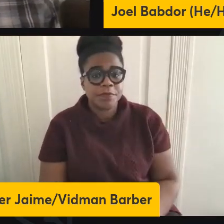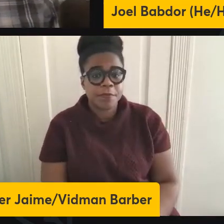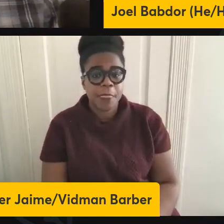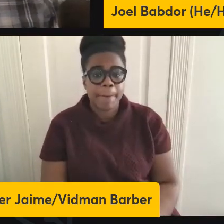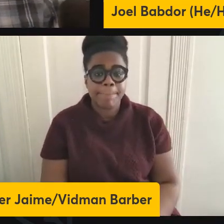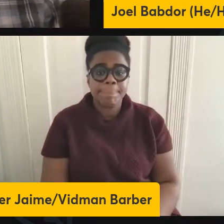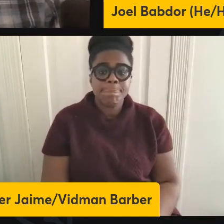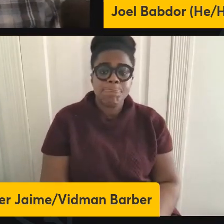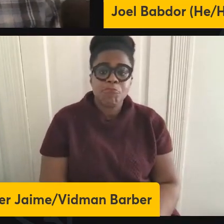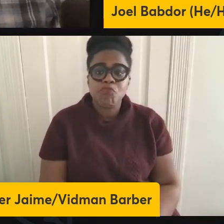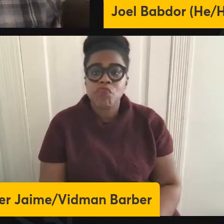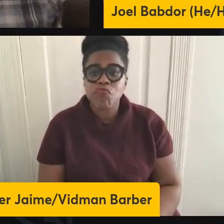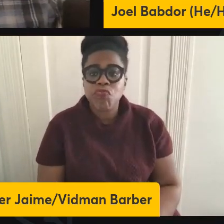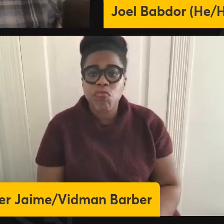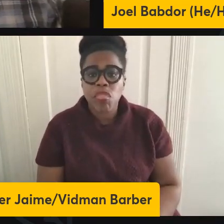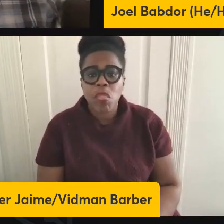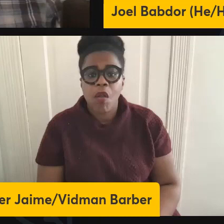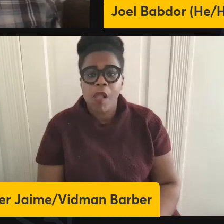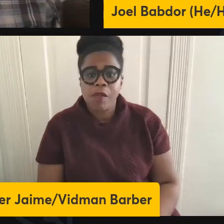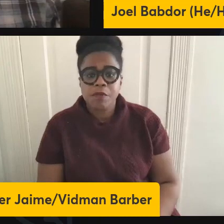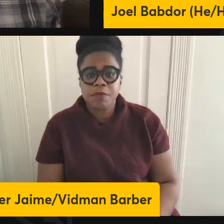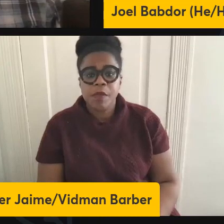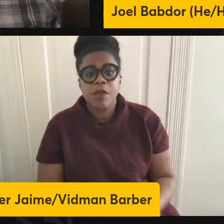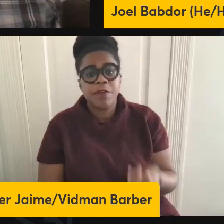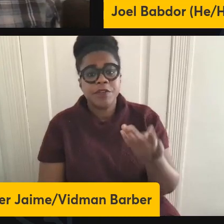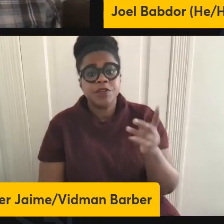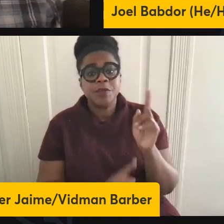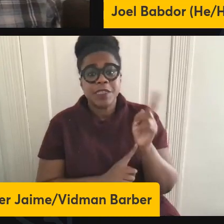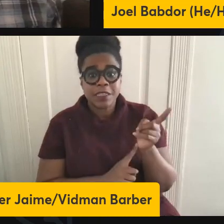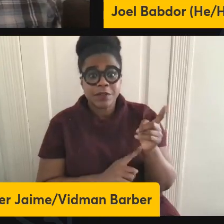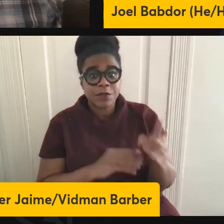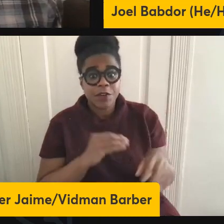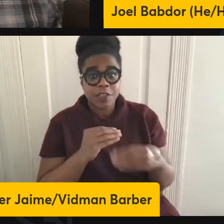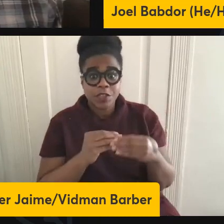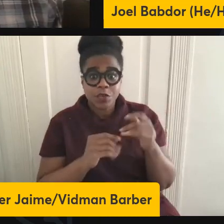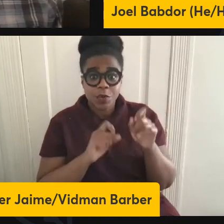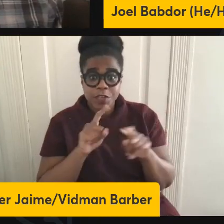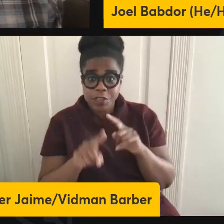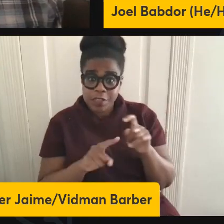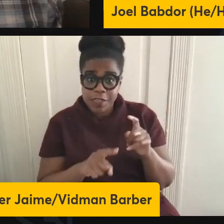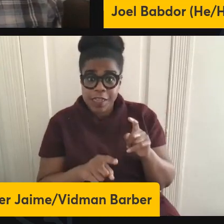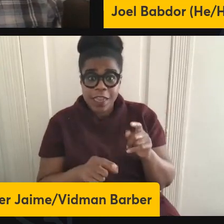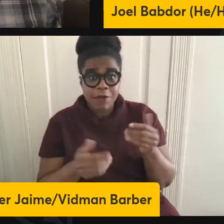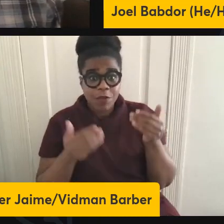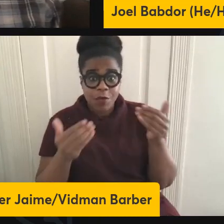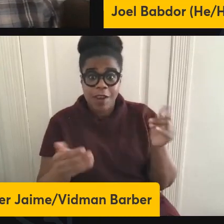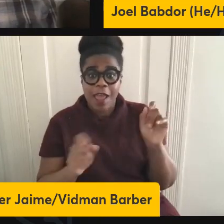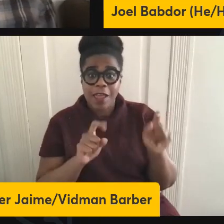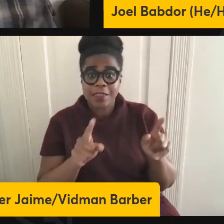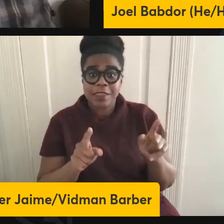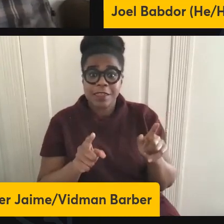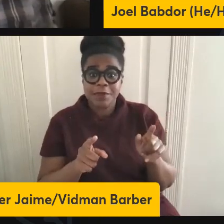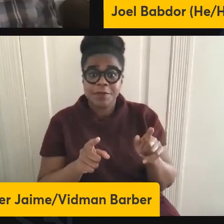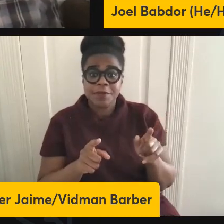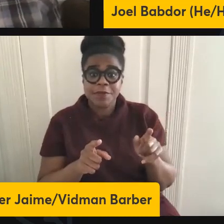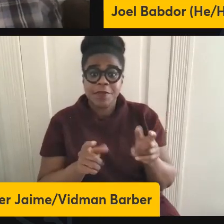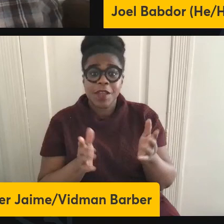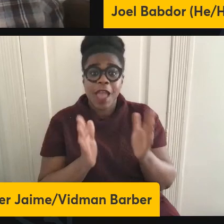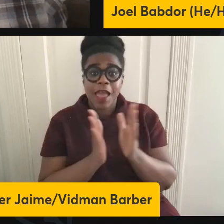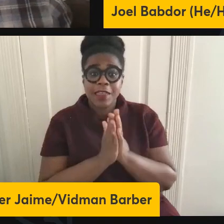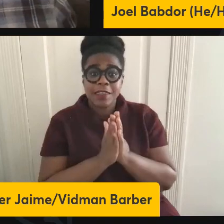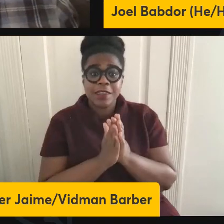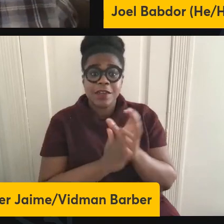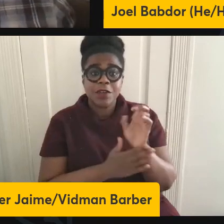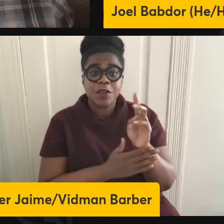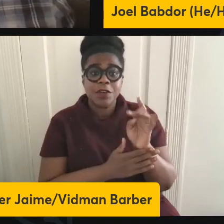We still have a few minutes for an additional question, so feel free to ask in the chat. In the meantime, I'm going to ask you,